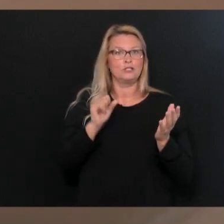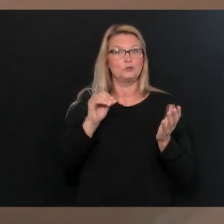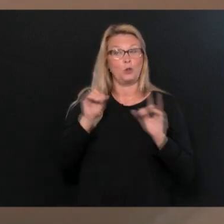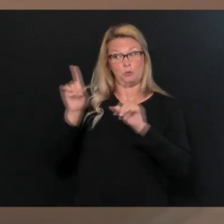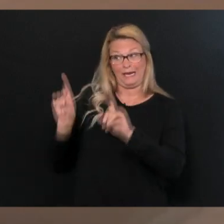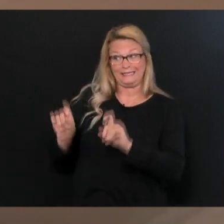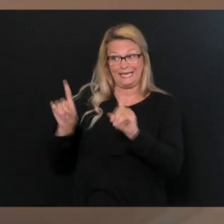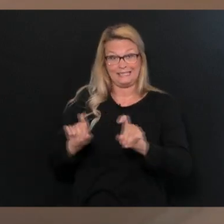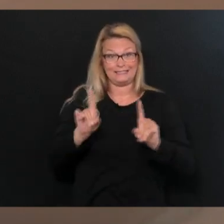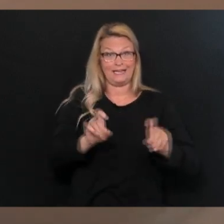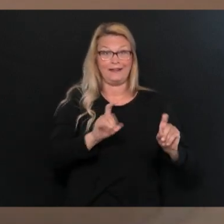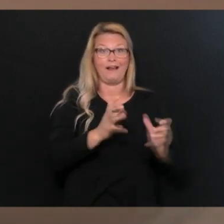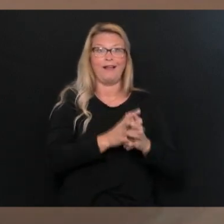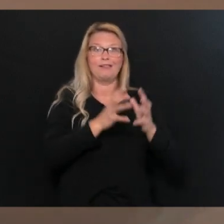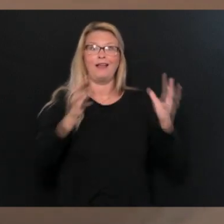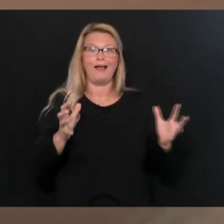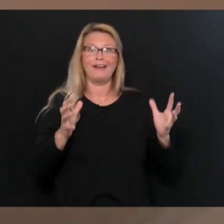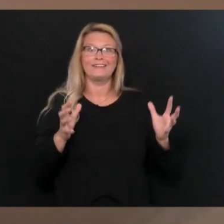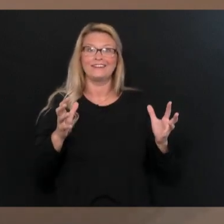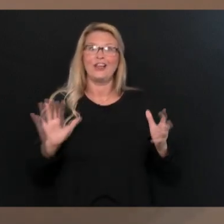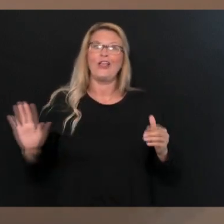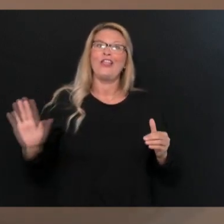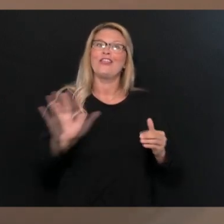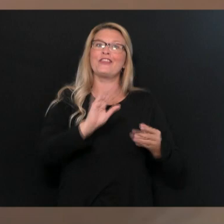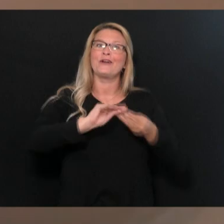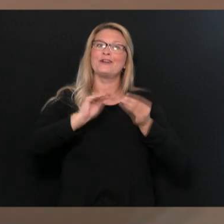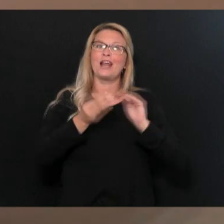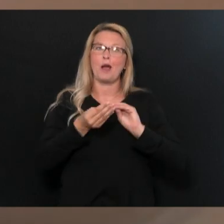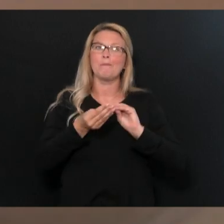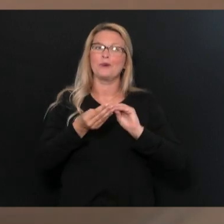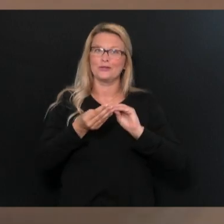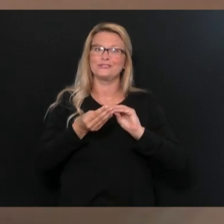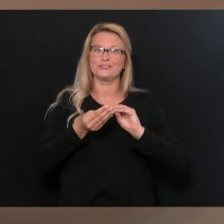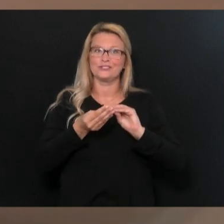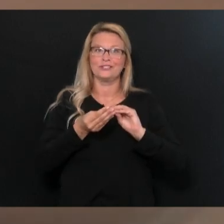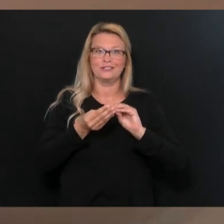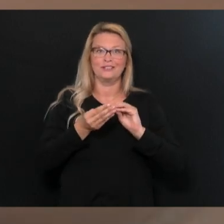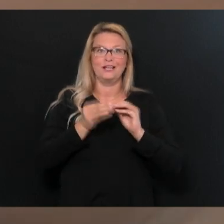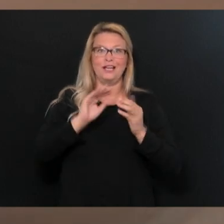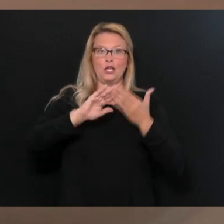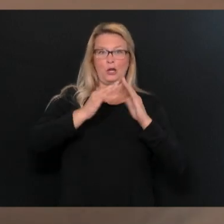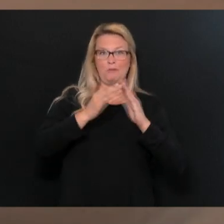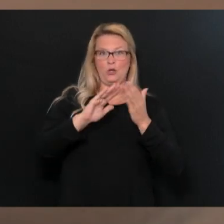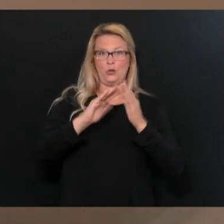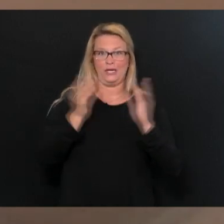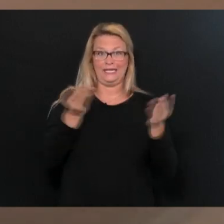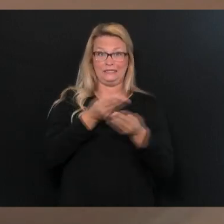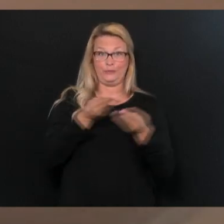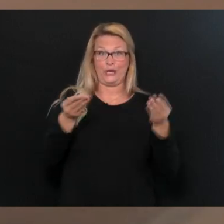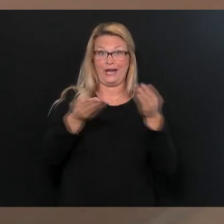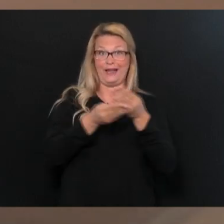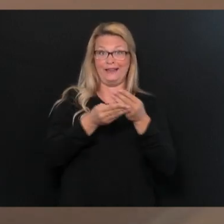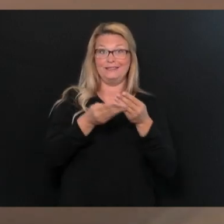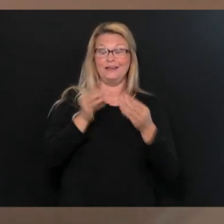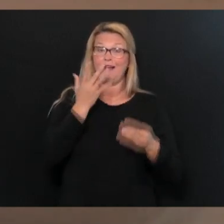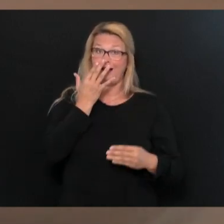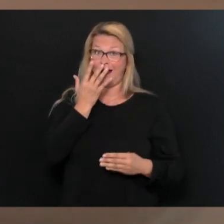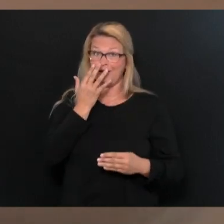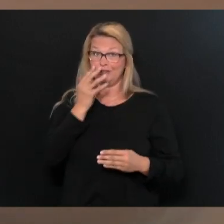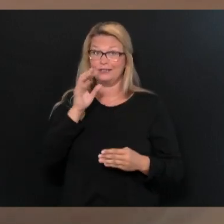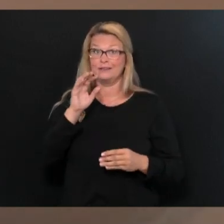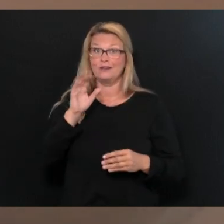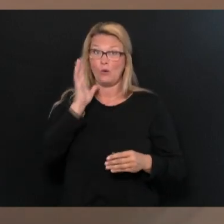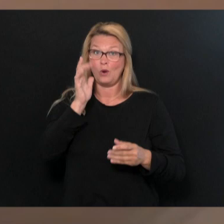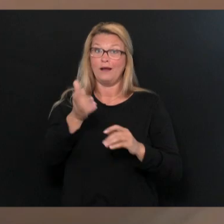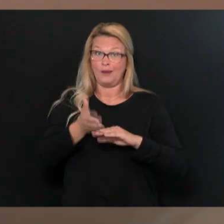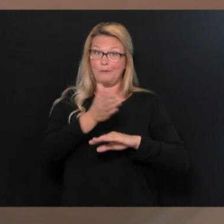testing a lot, the county also will improve its community spread status as far as the color goes. And that gives